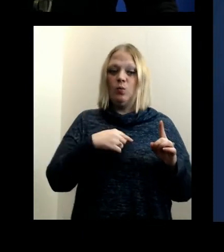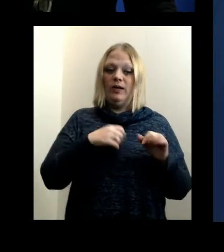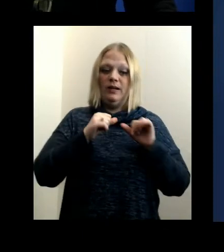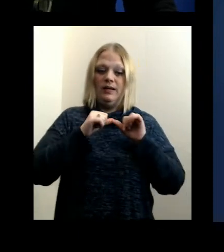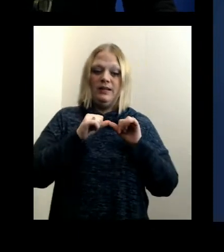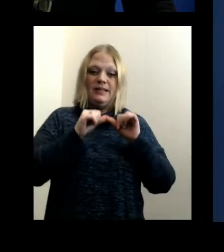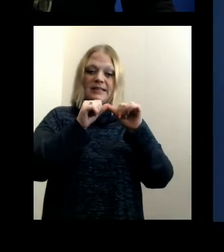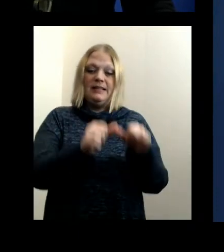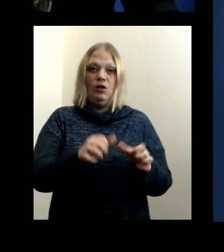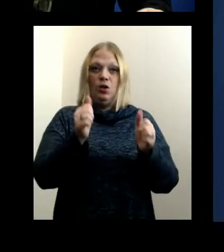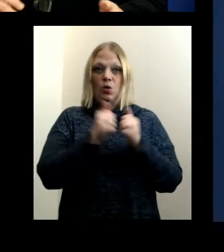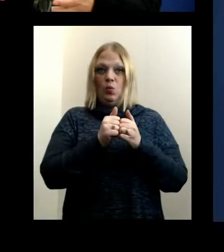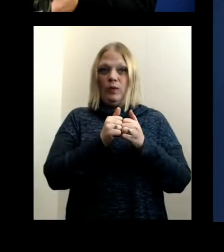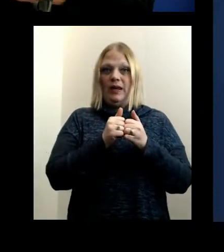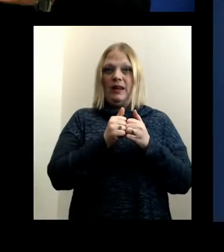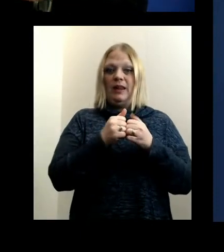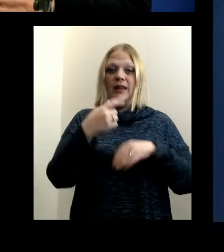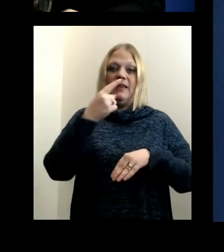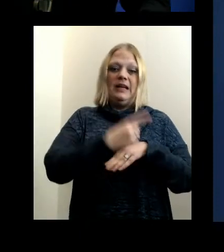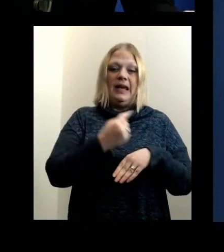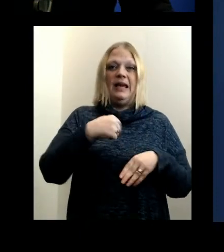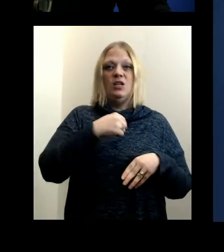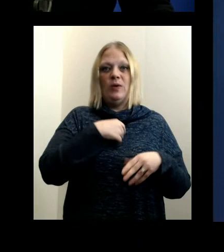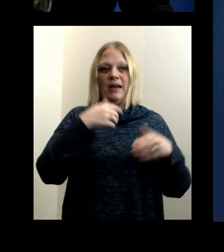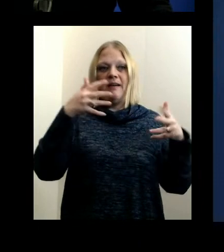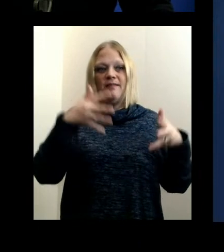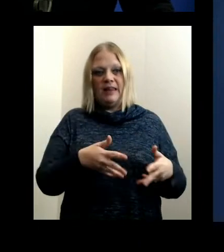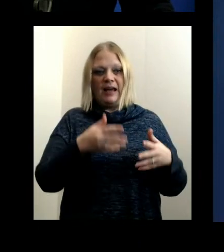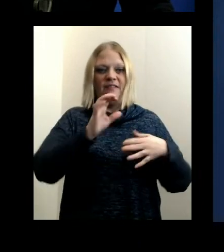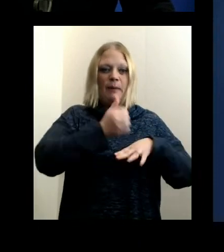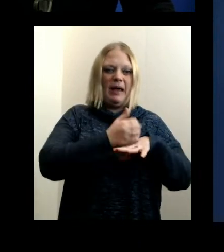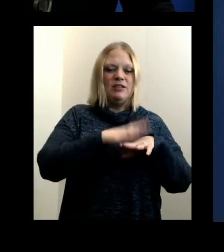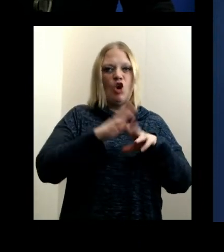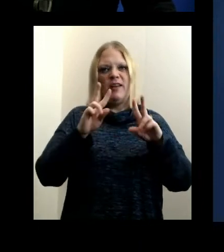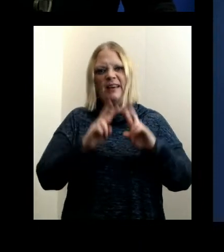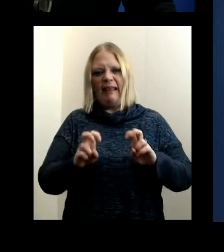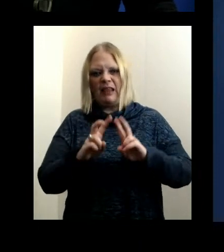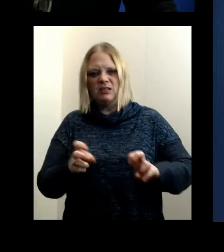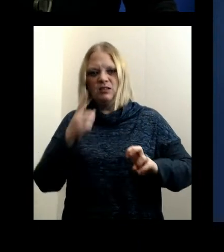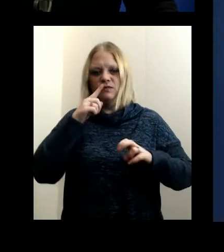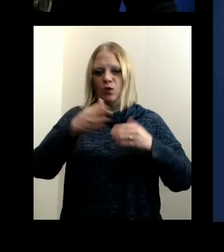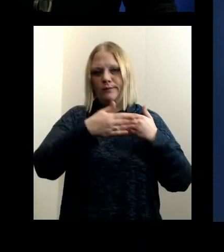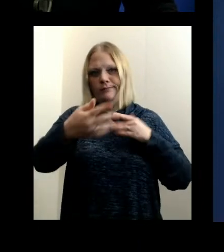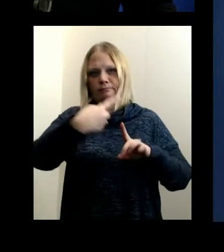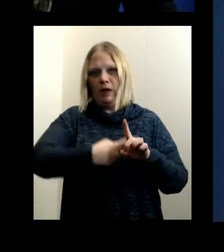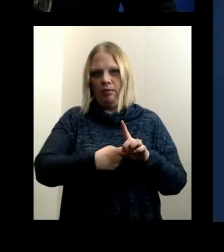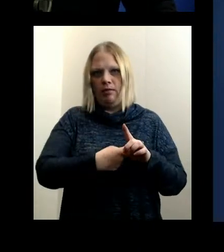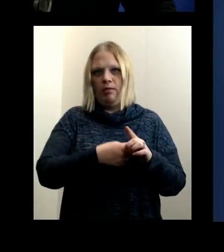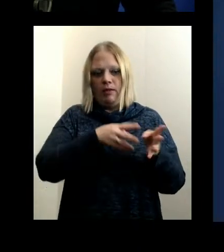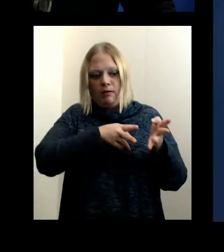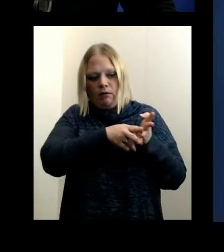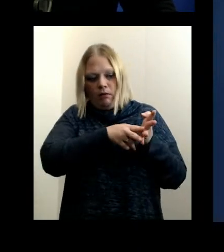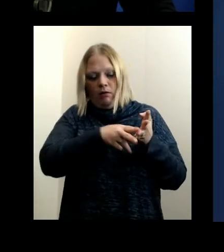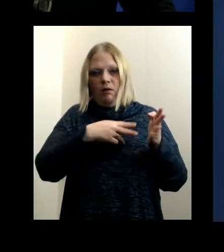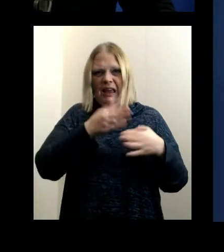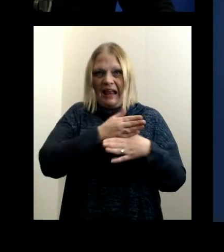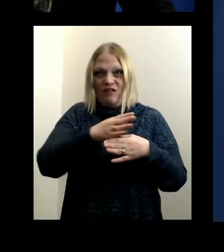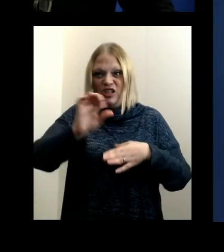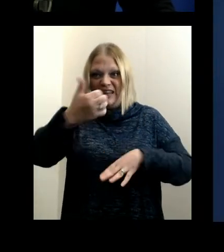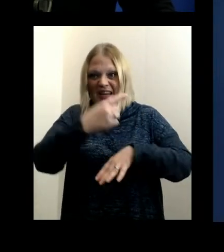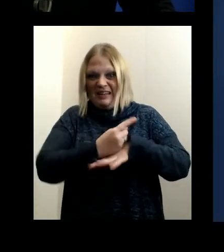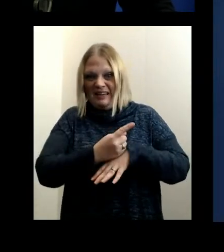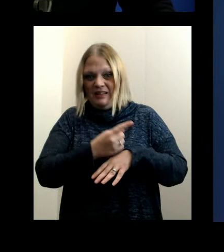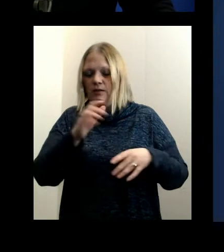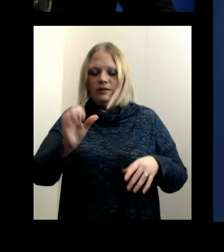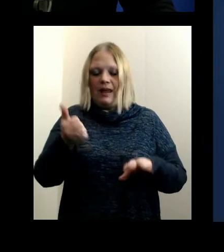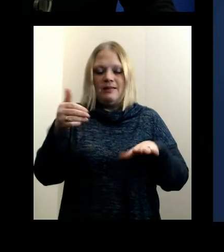continue with the number of days that we have left based on our analysis for the remainder of the month, and we average 10 deaths a day, we would